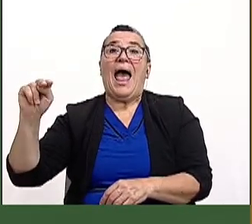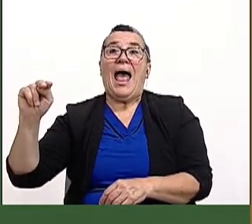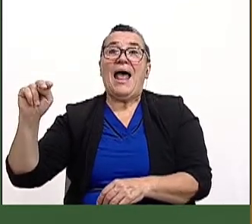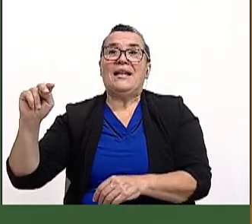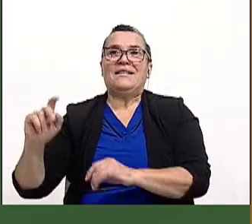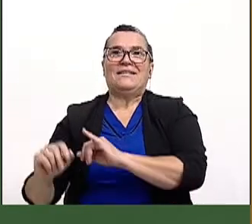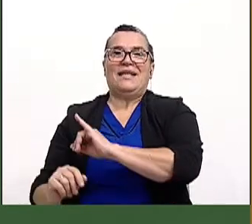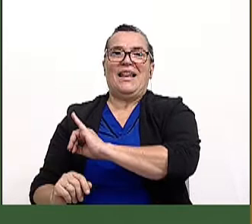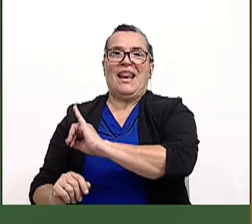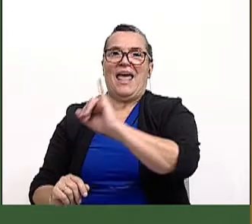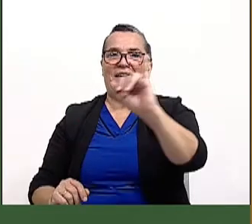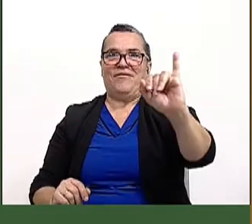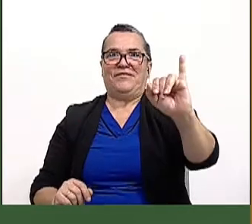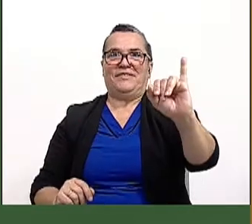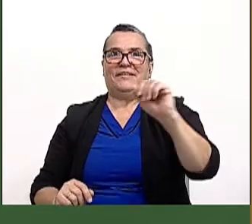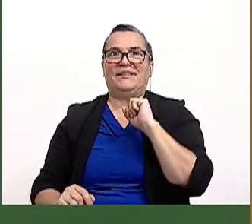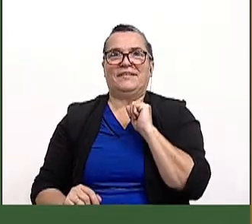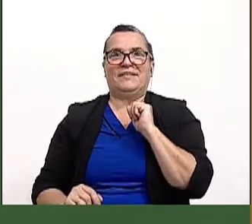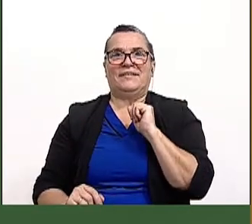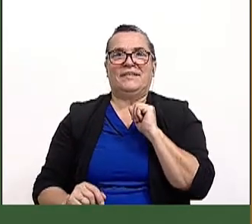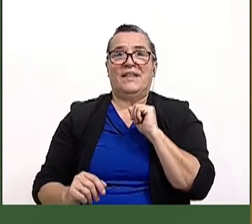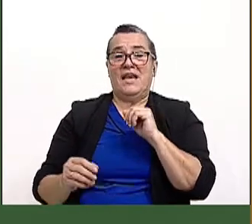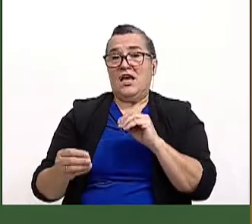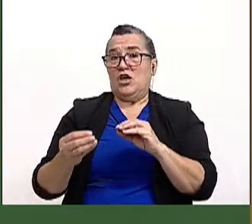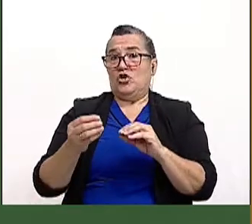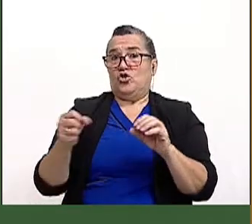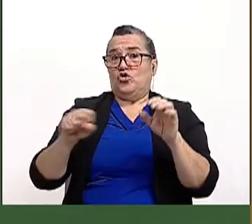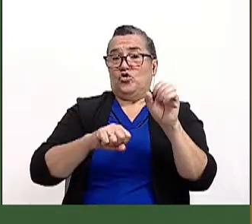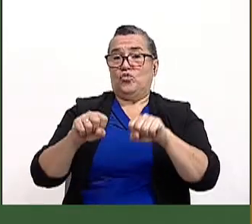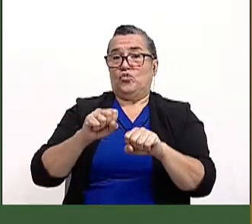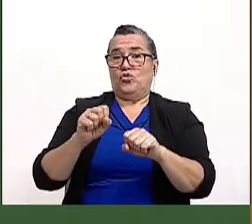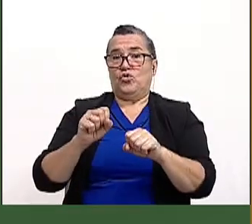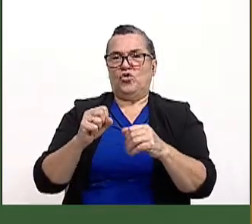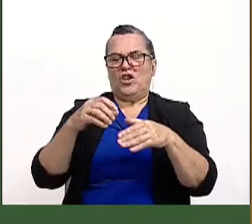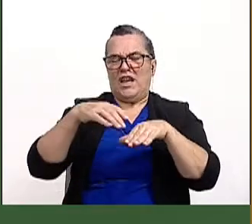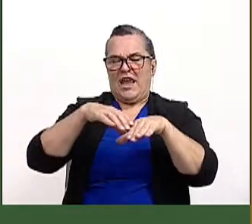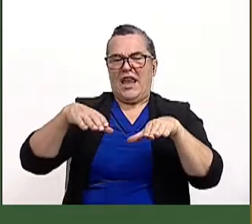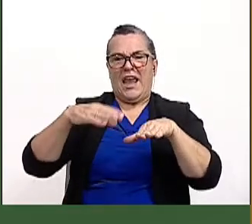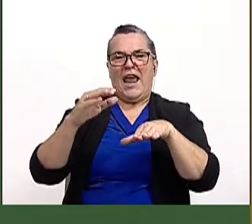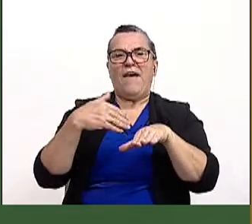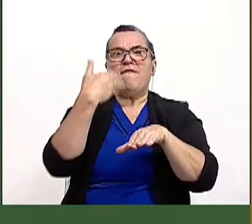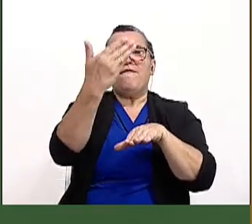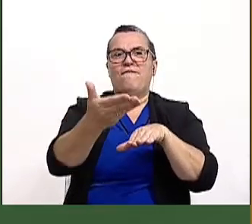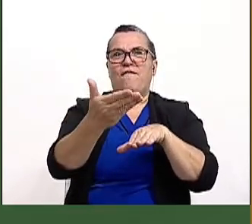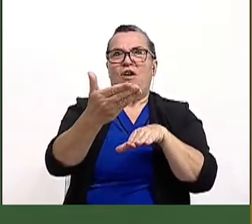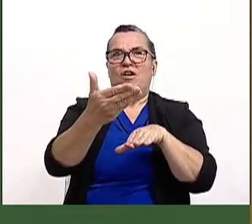The supermarket is in front of the bank. Look at the image. The